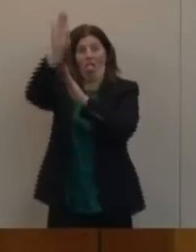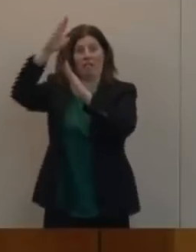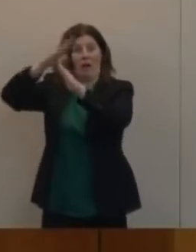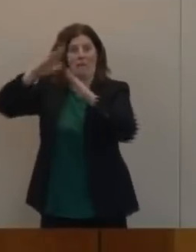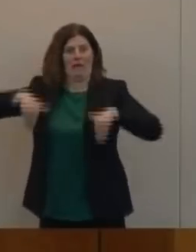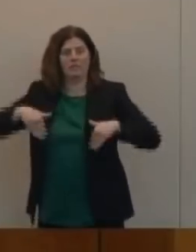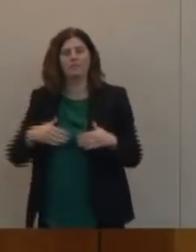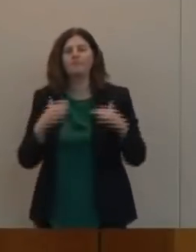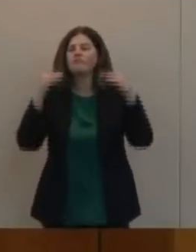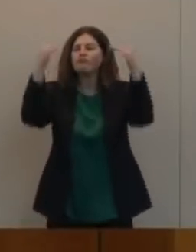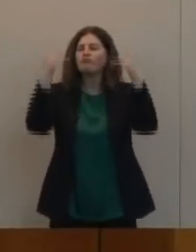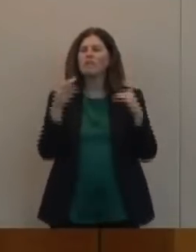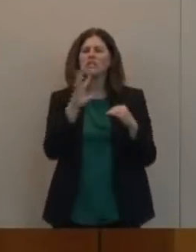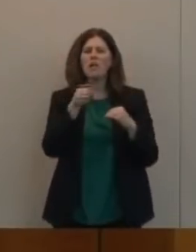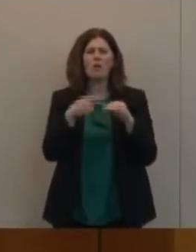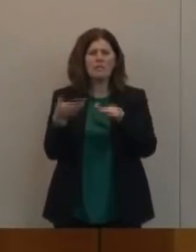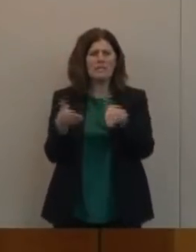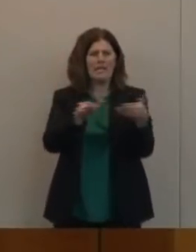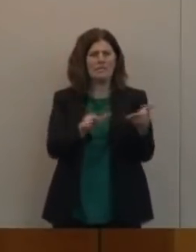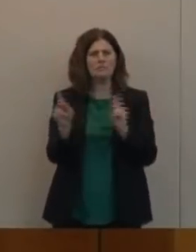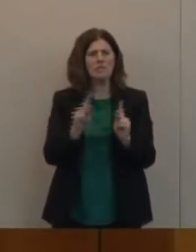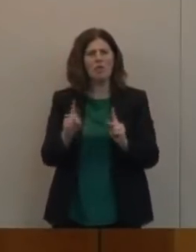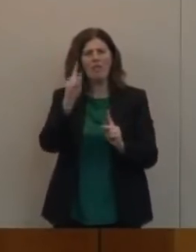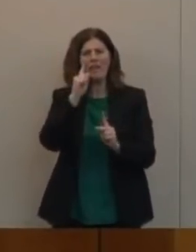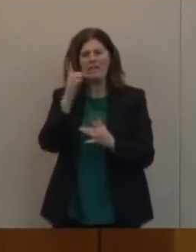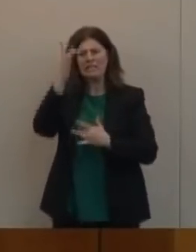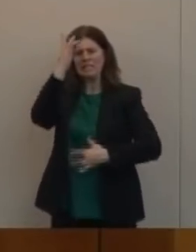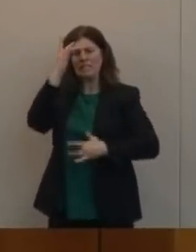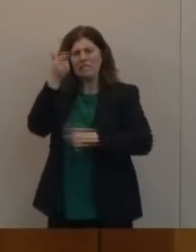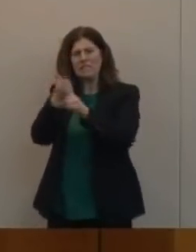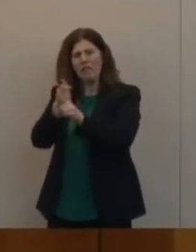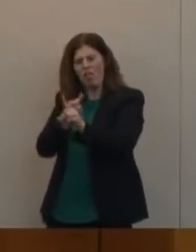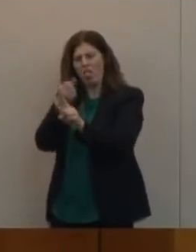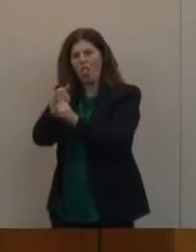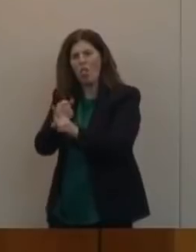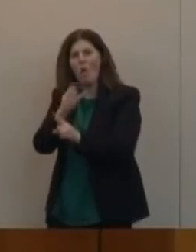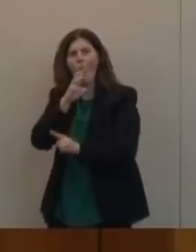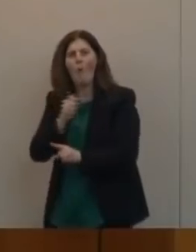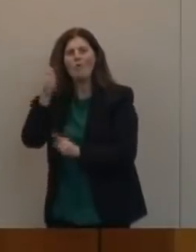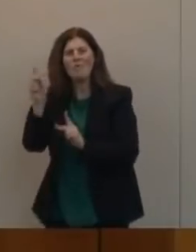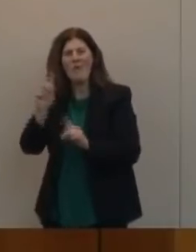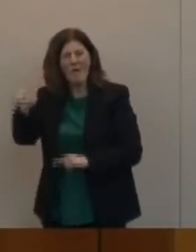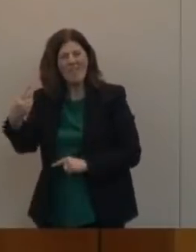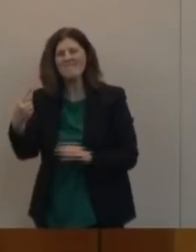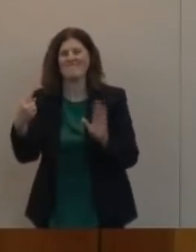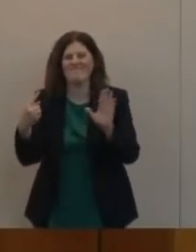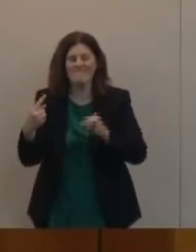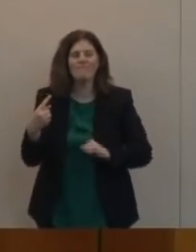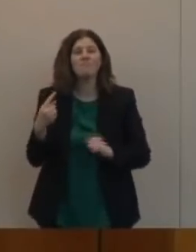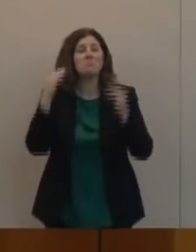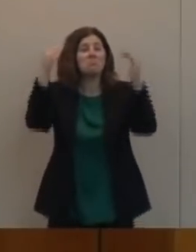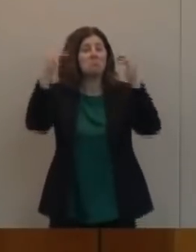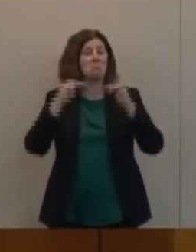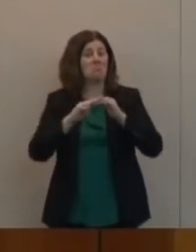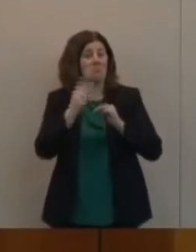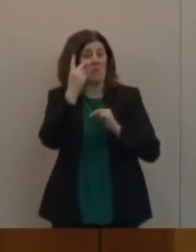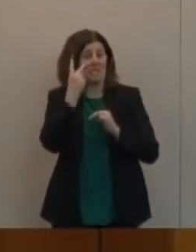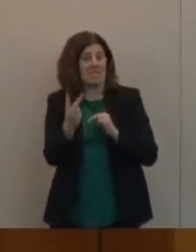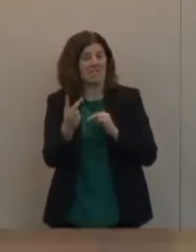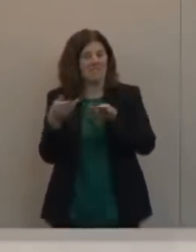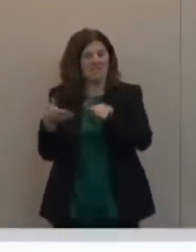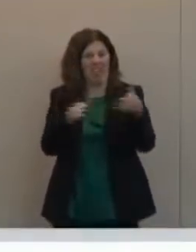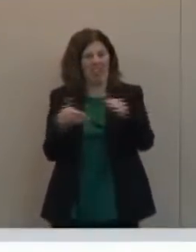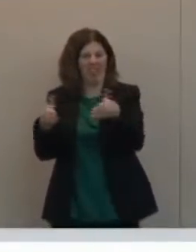where people get the impression that COVID is a disease of older people. And so on the next slide, you'll be able to see the